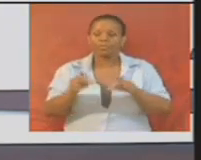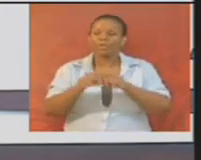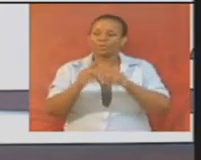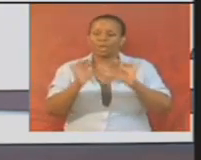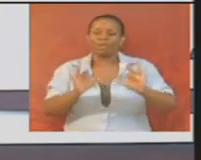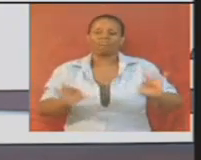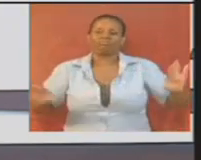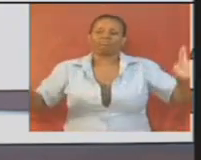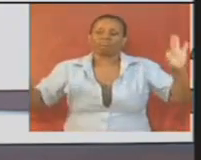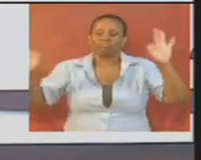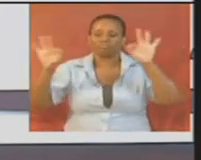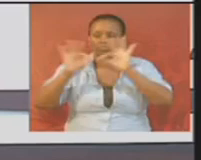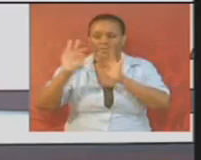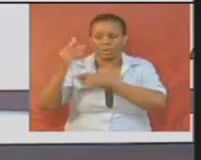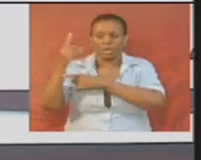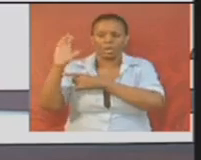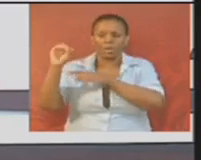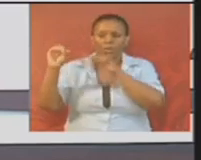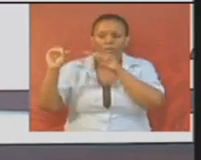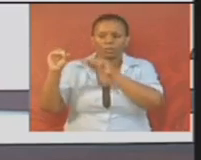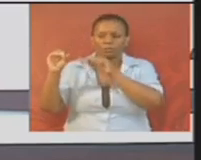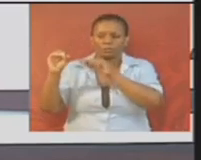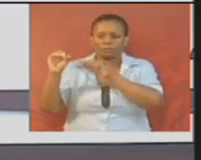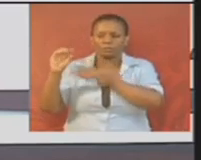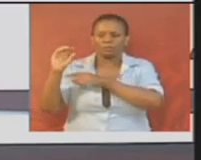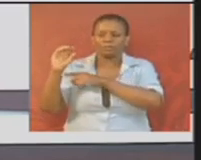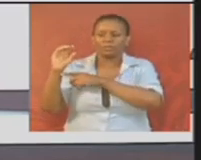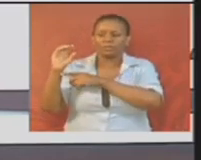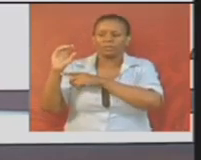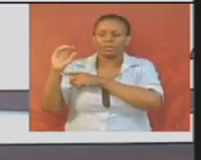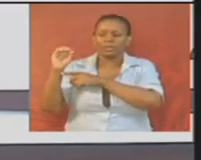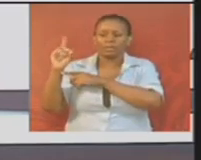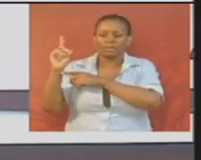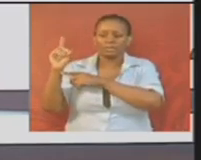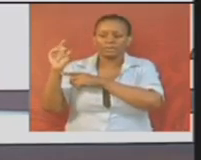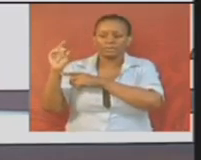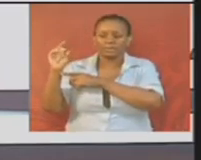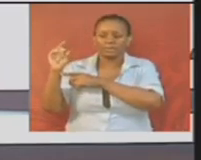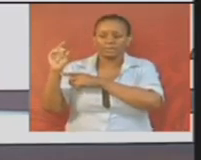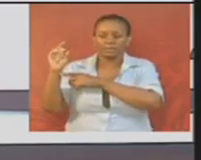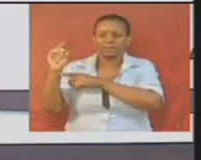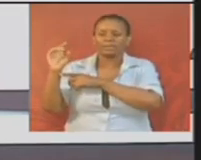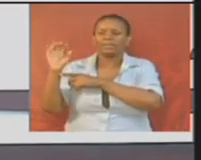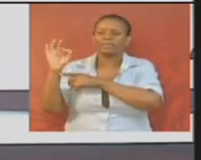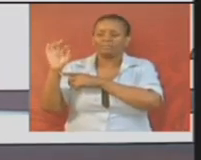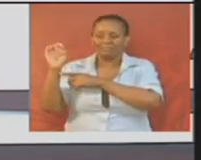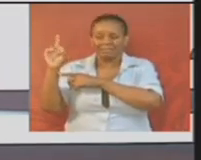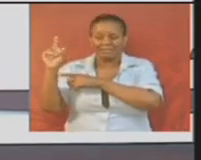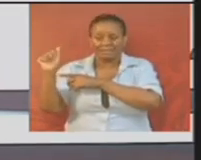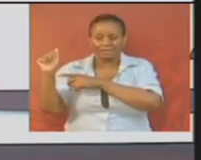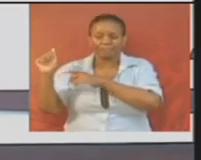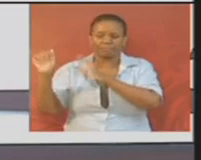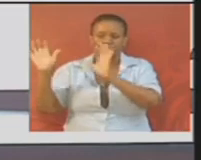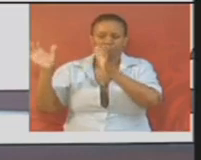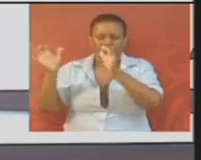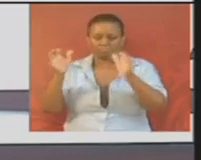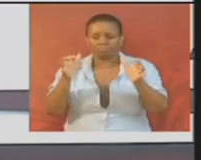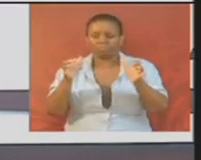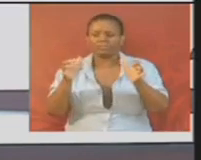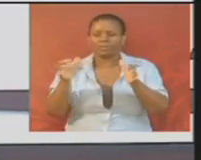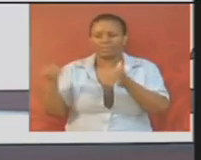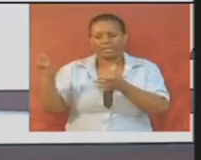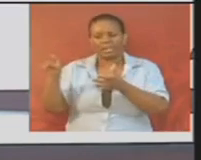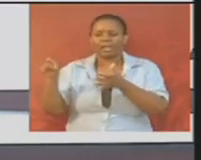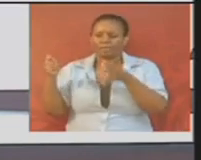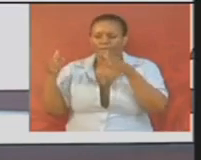institutions, such as the CDC and FDA. Vaccines undergo a series of steps to ensure its safety